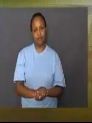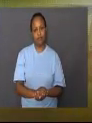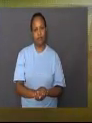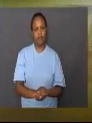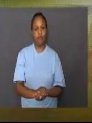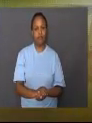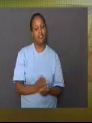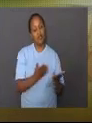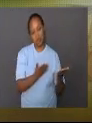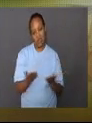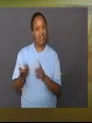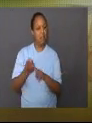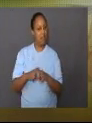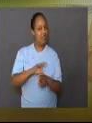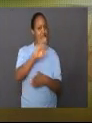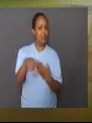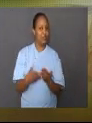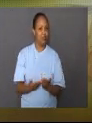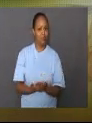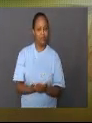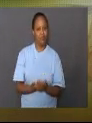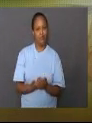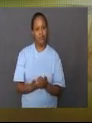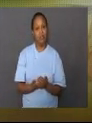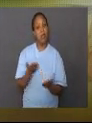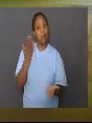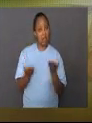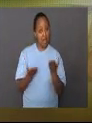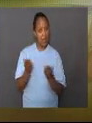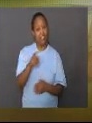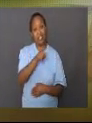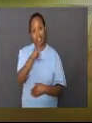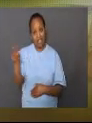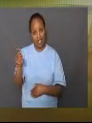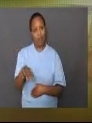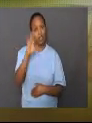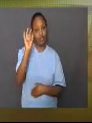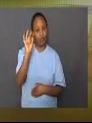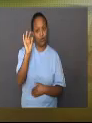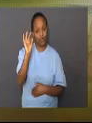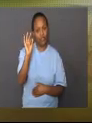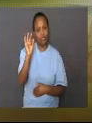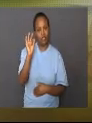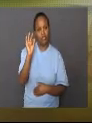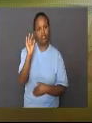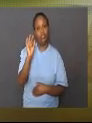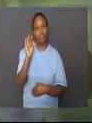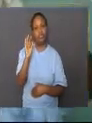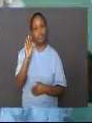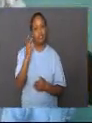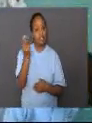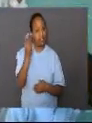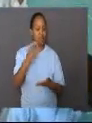Welcome back, everyone. Perhaps one of the benefits you identified is